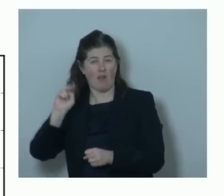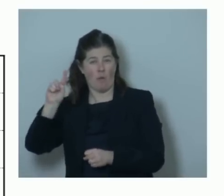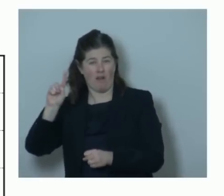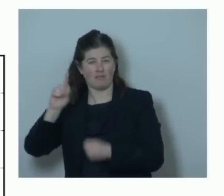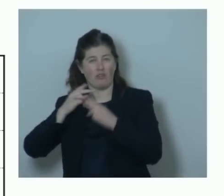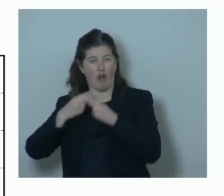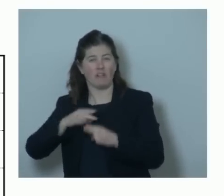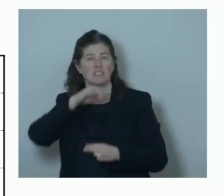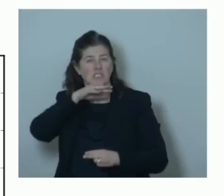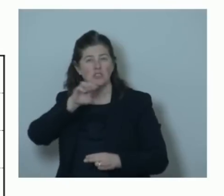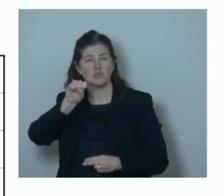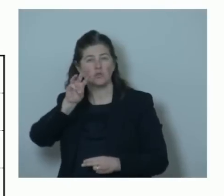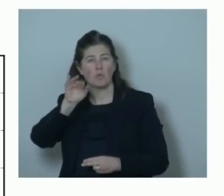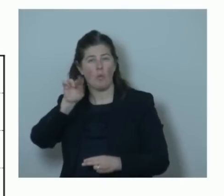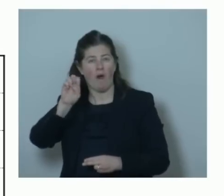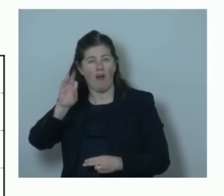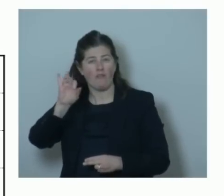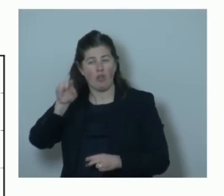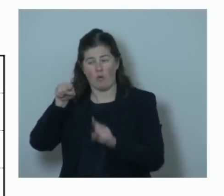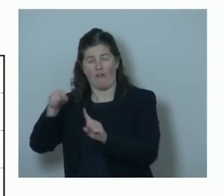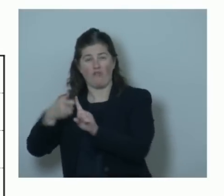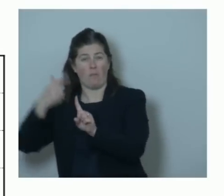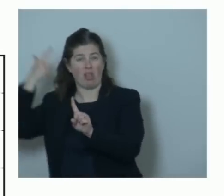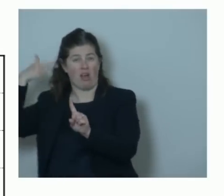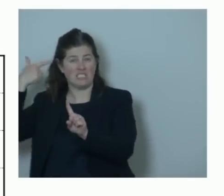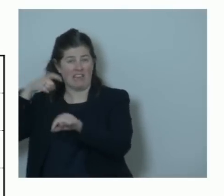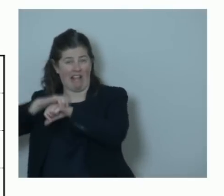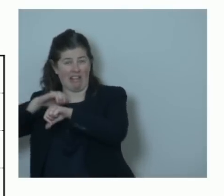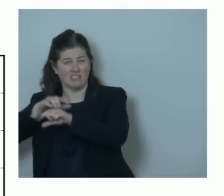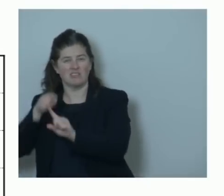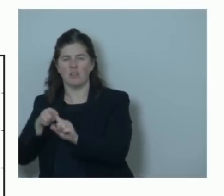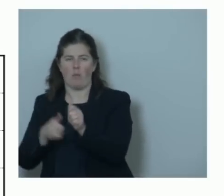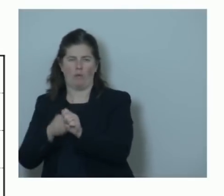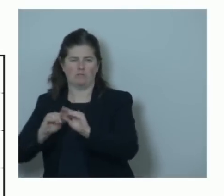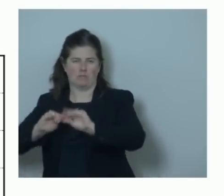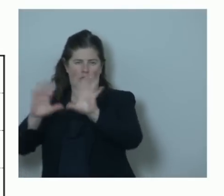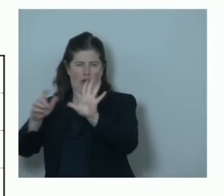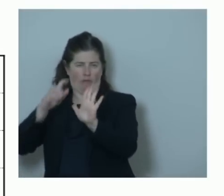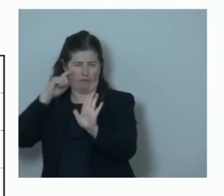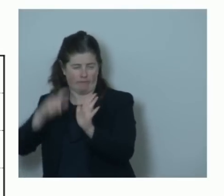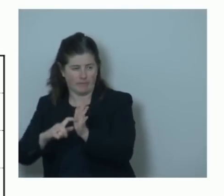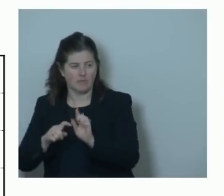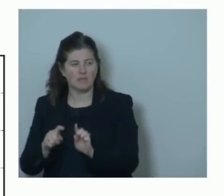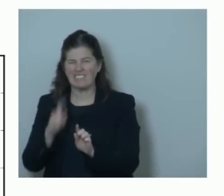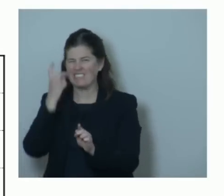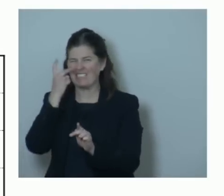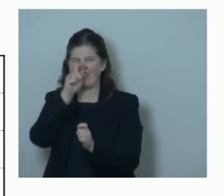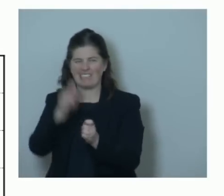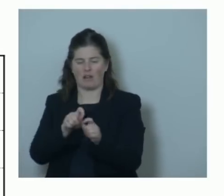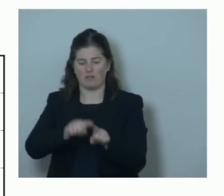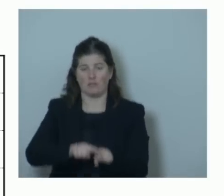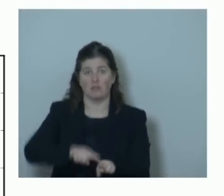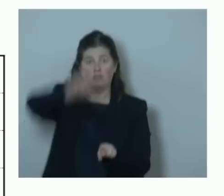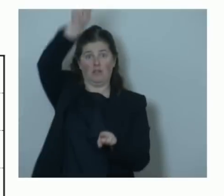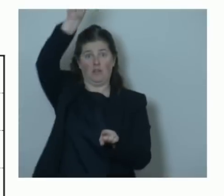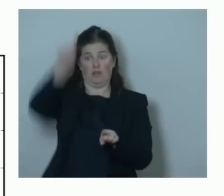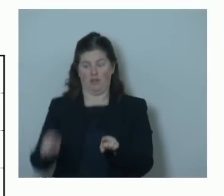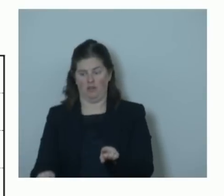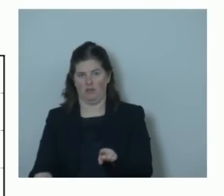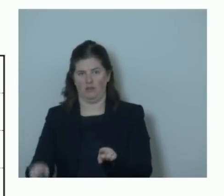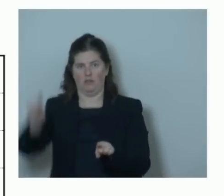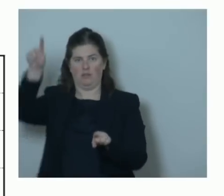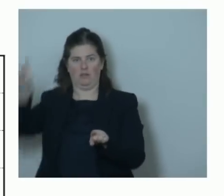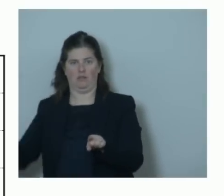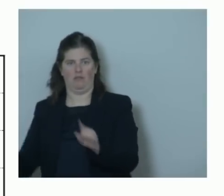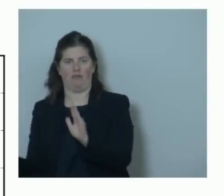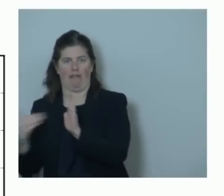is just a graph from London because it was one of the clearest ones I can find. You can see the exact same thing. A big spike, came back